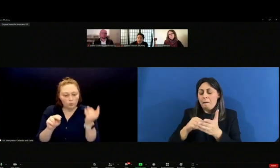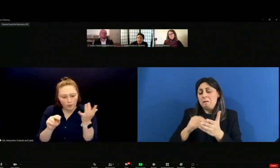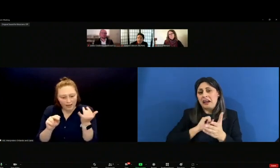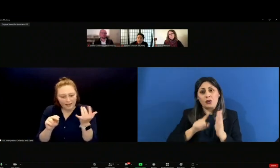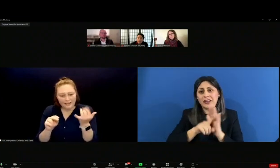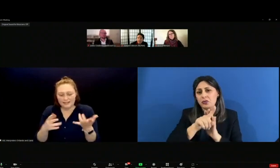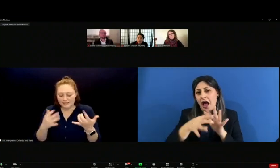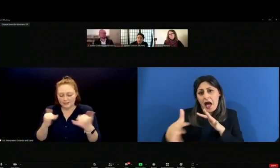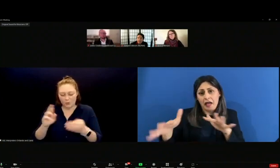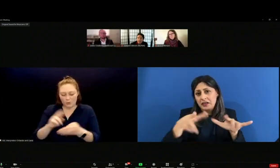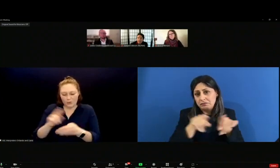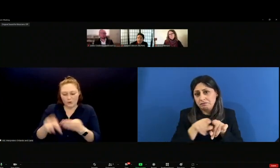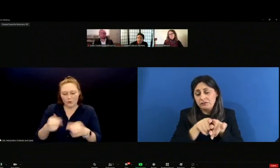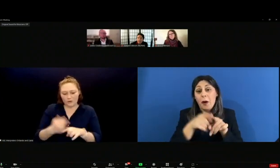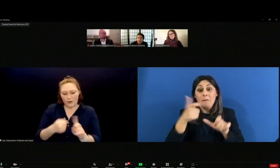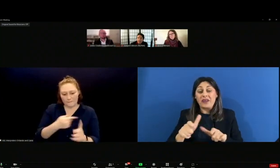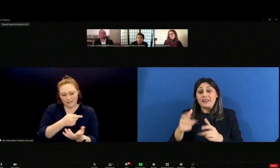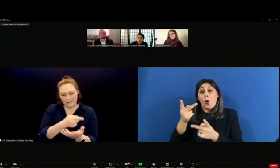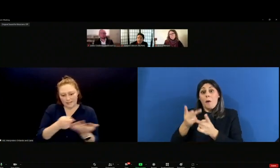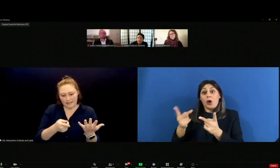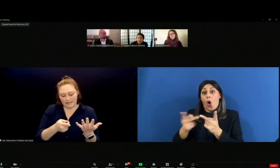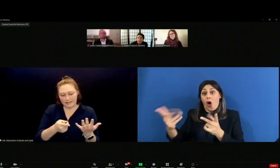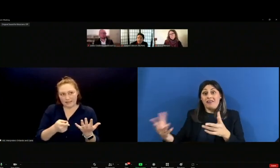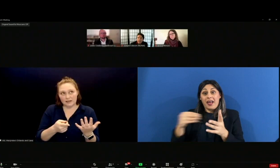result, including these